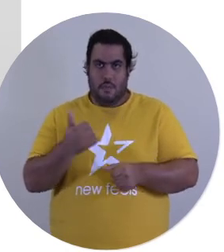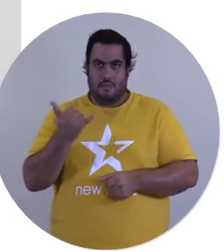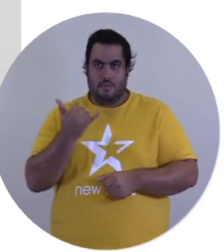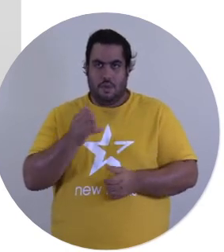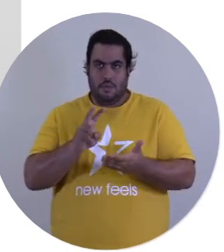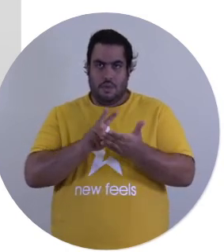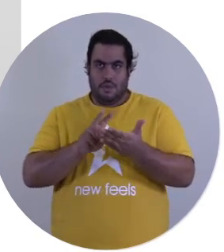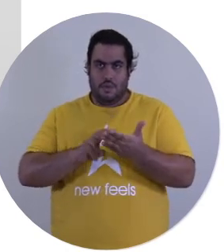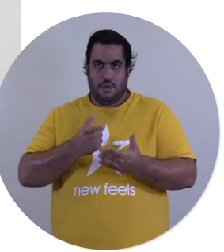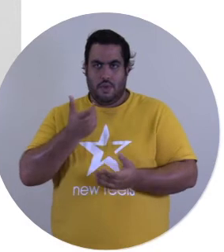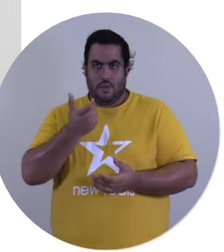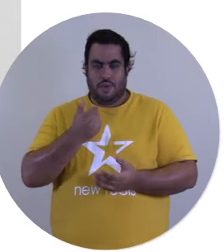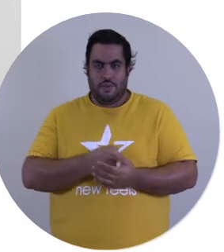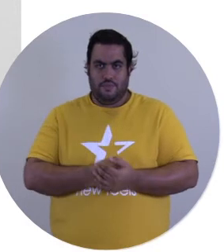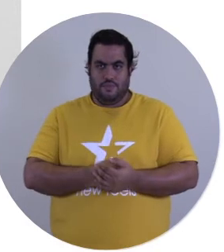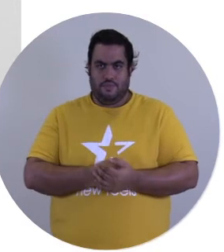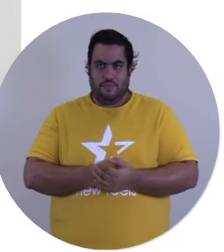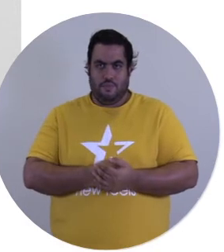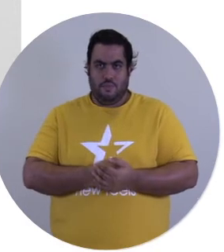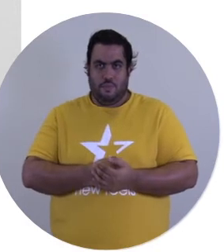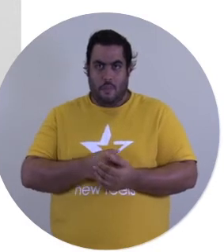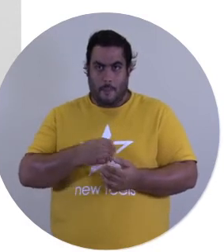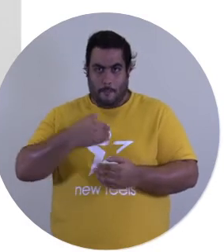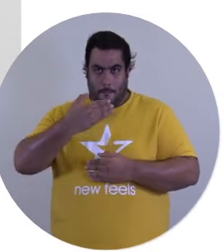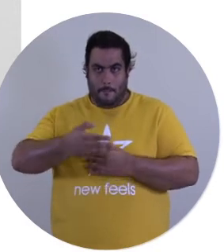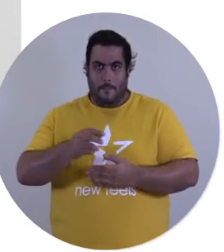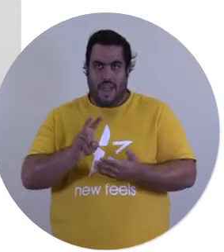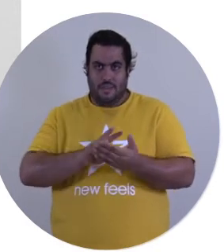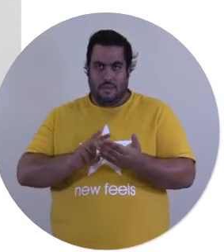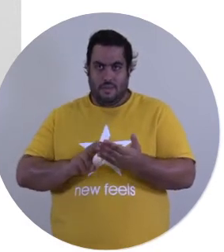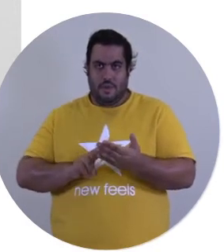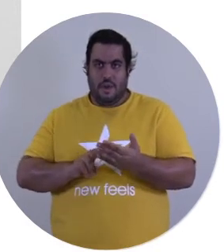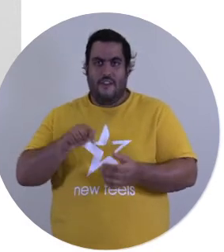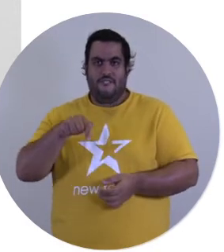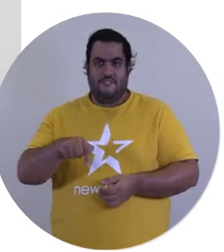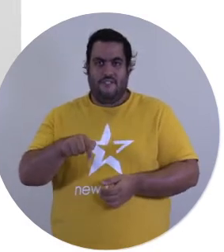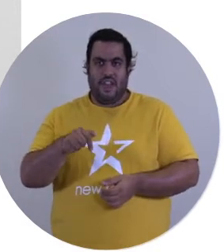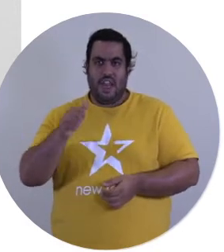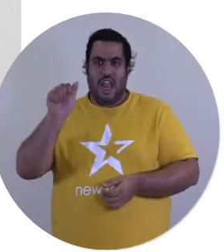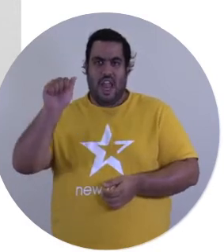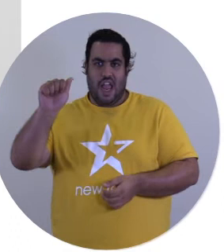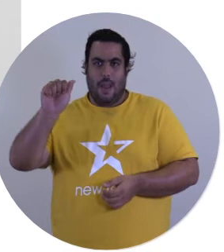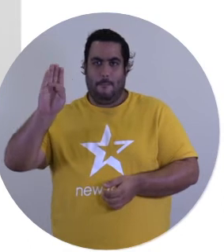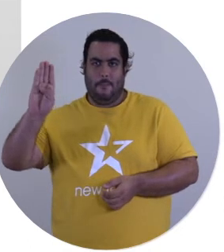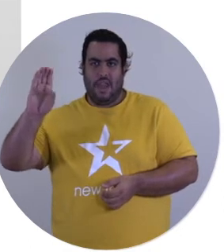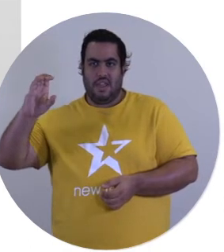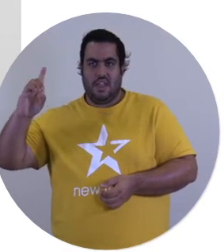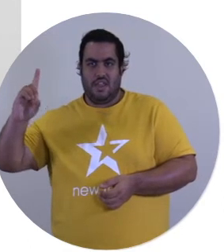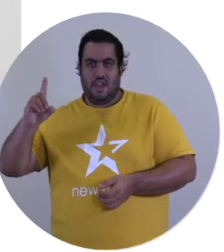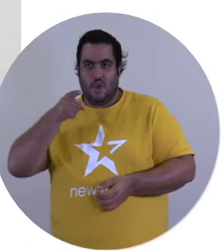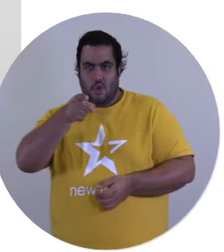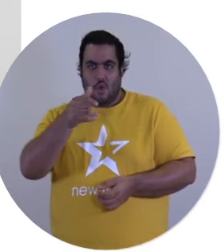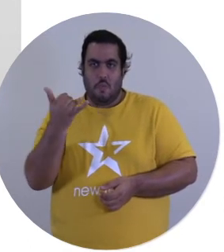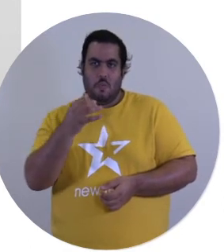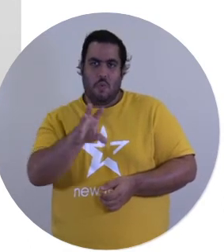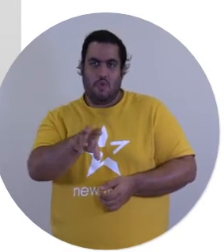use your own background and the textbook information. Write full, meaningful sentences